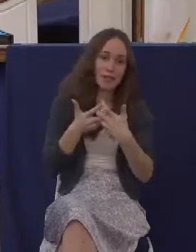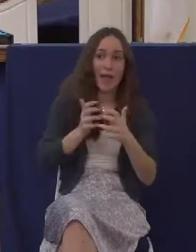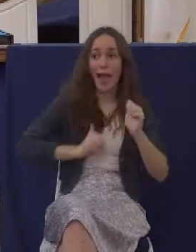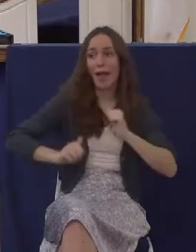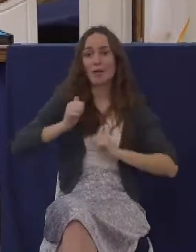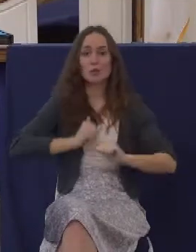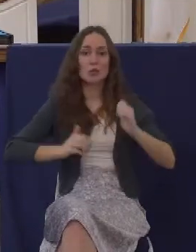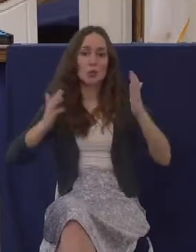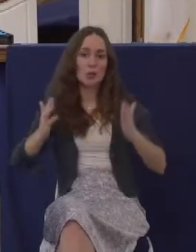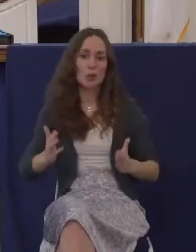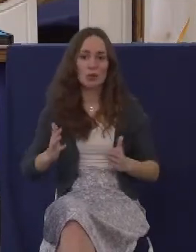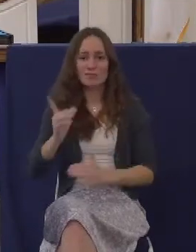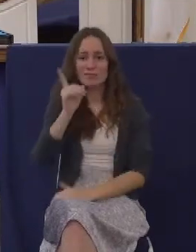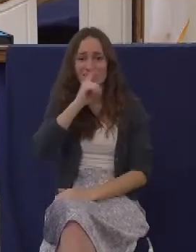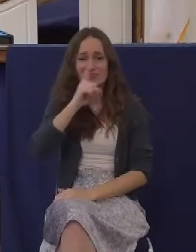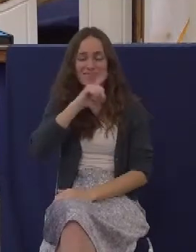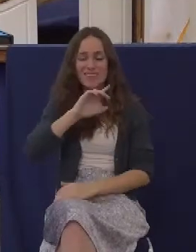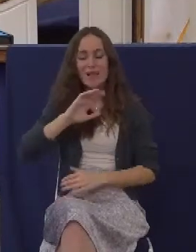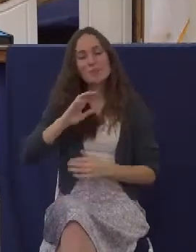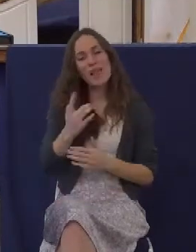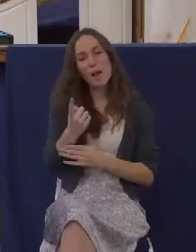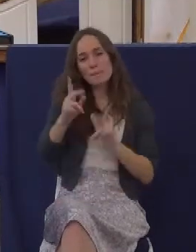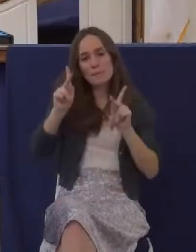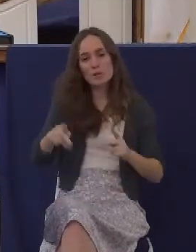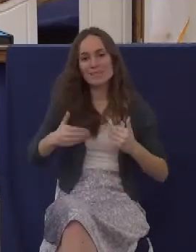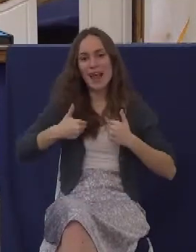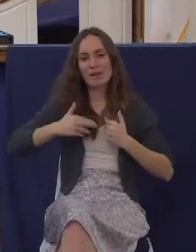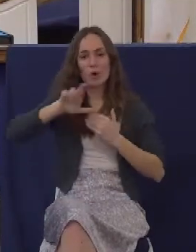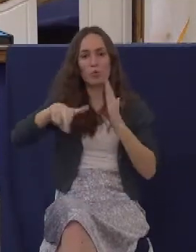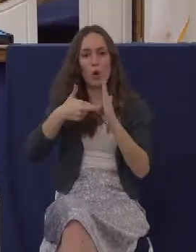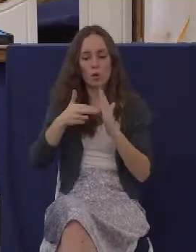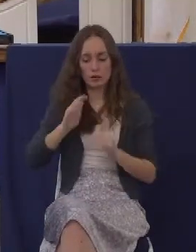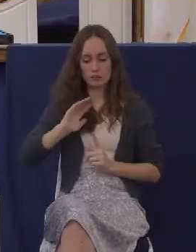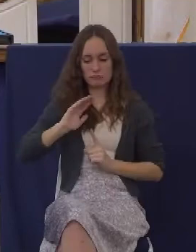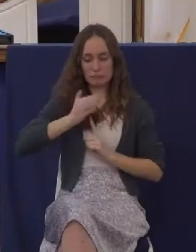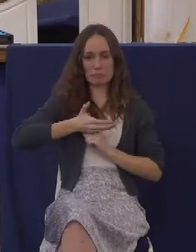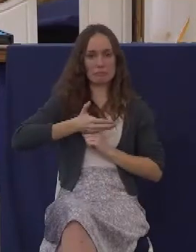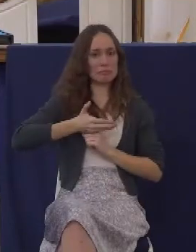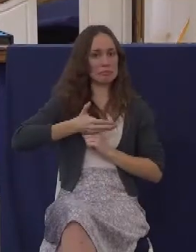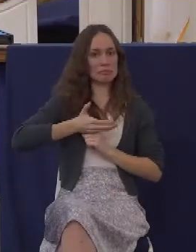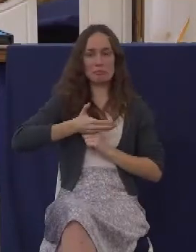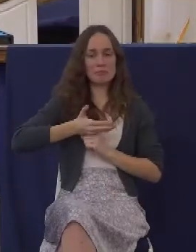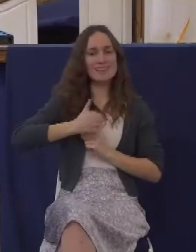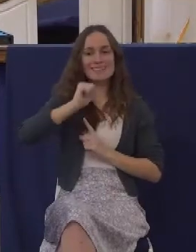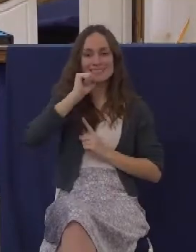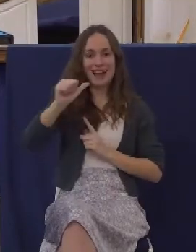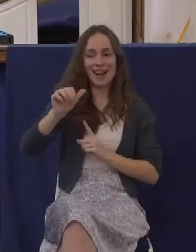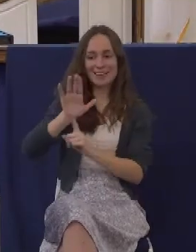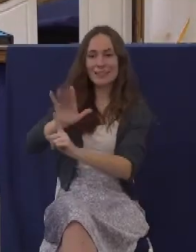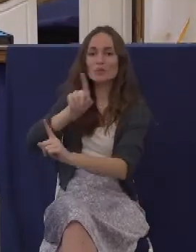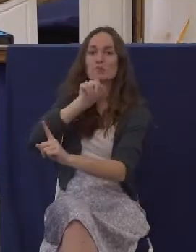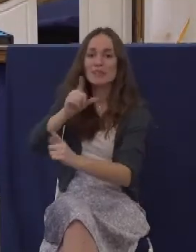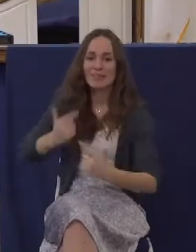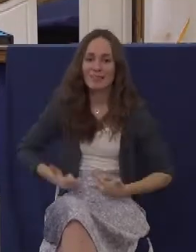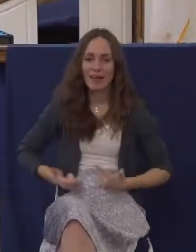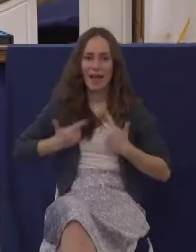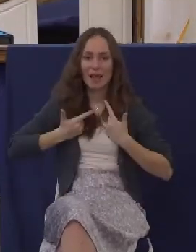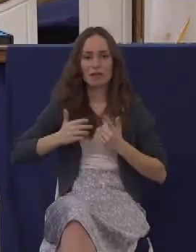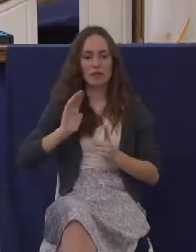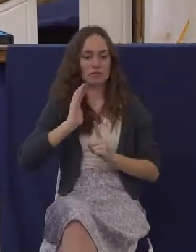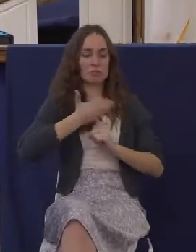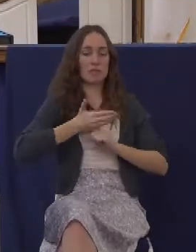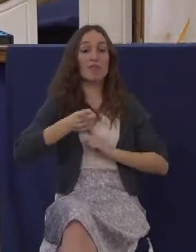One who assumes the role or identity of another. An actor plays a role that does not correspond to their real life. They're